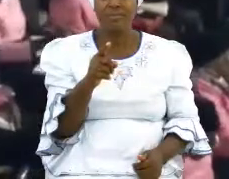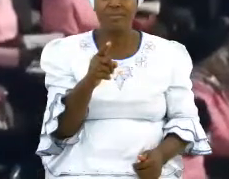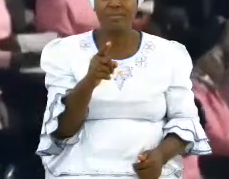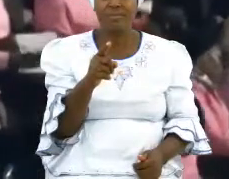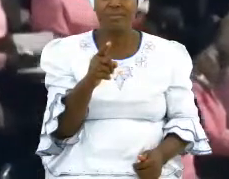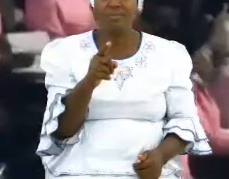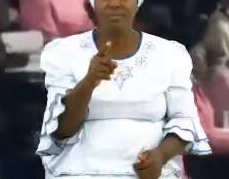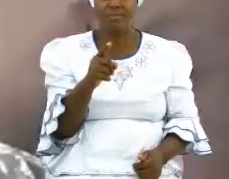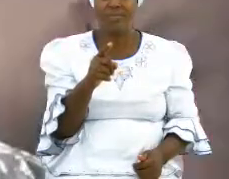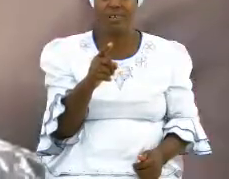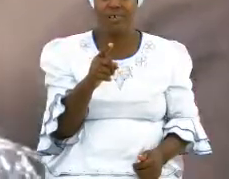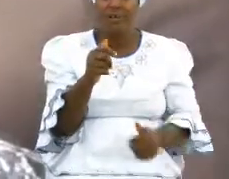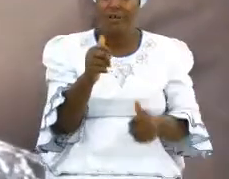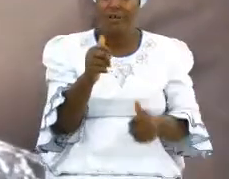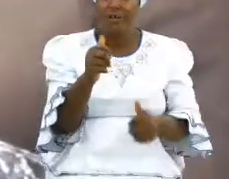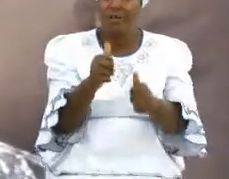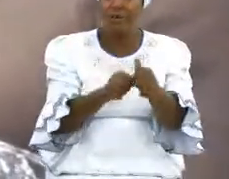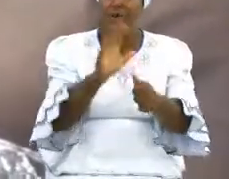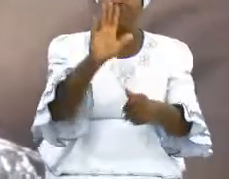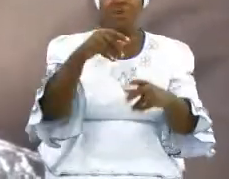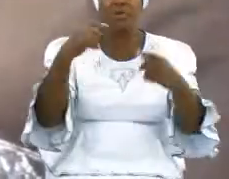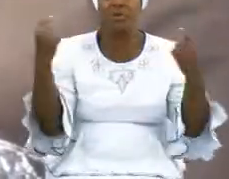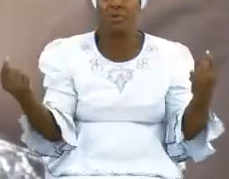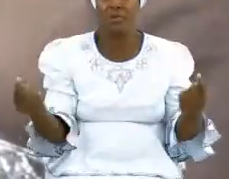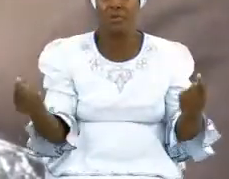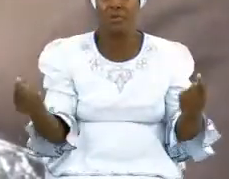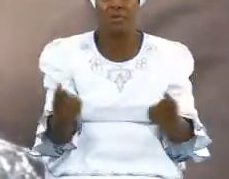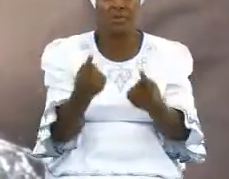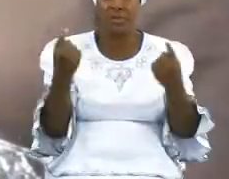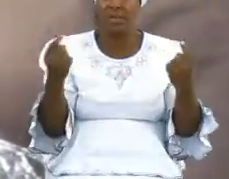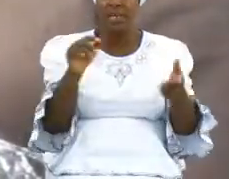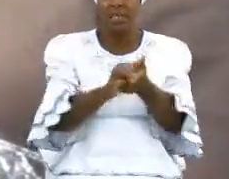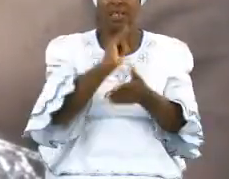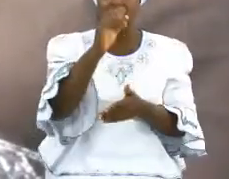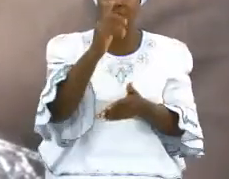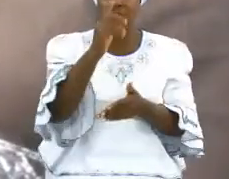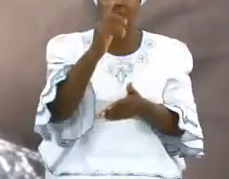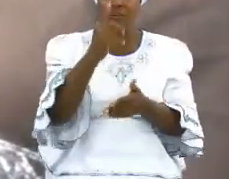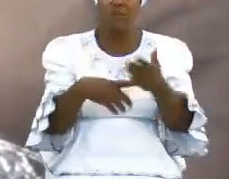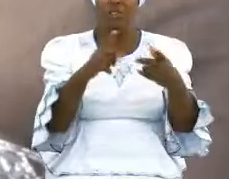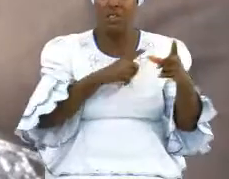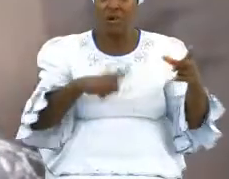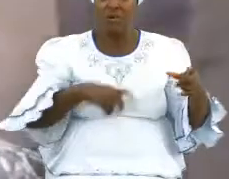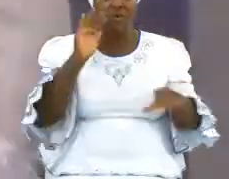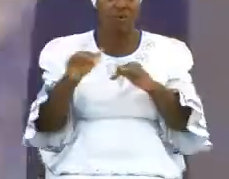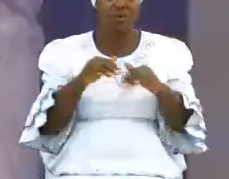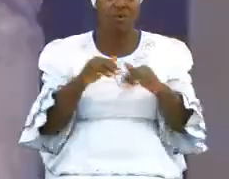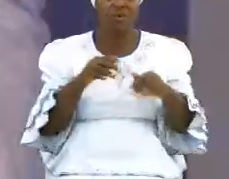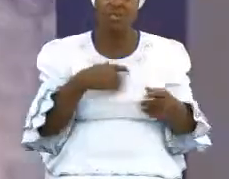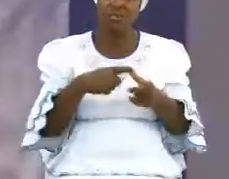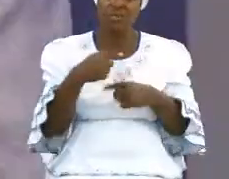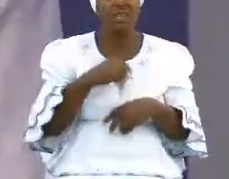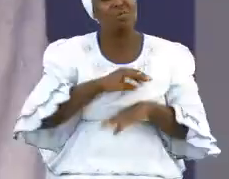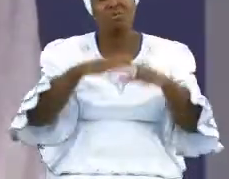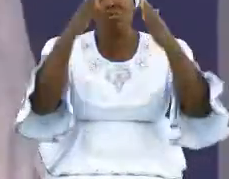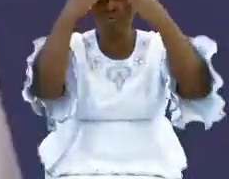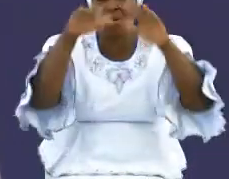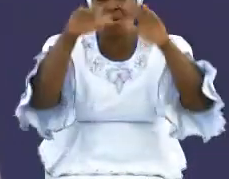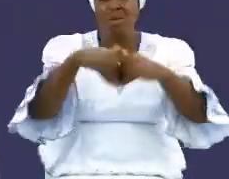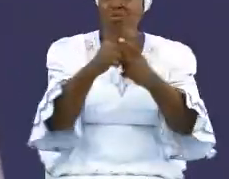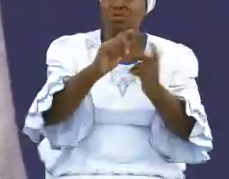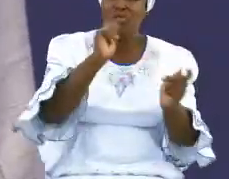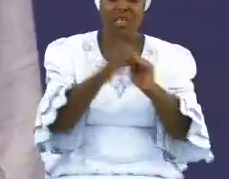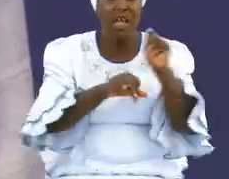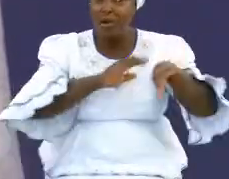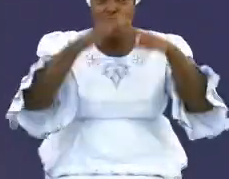From your iniquities. That's what the Lord will do. You say, I don't know how to change. I don't know how to